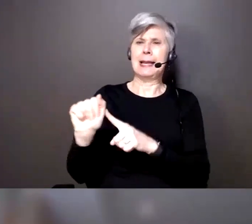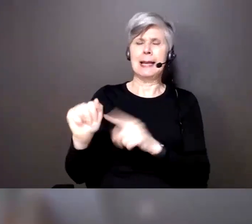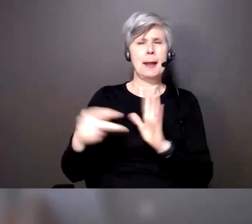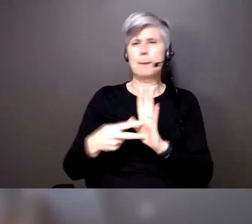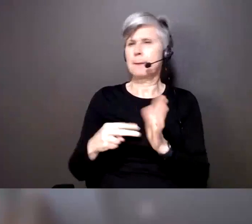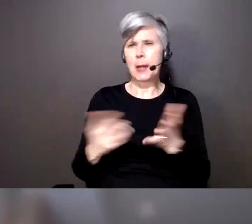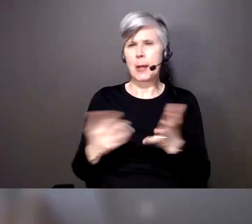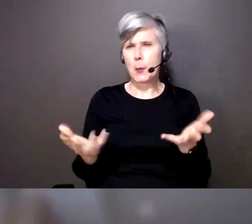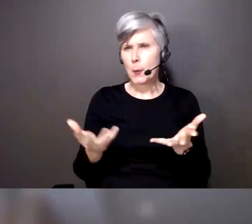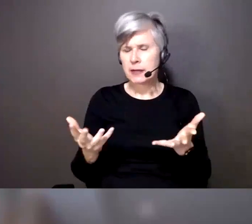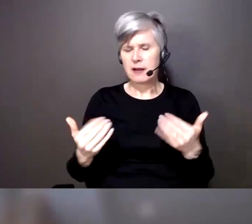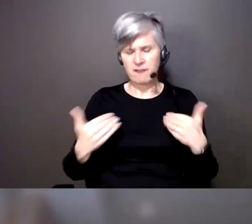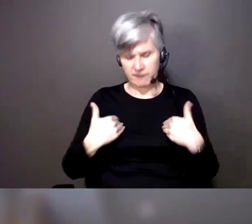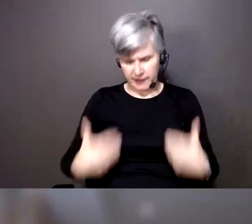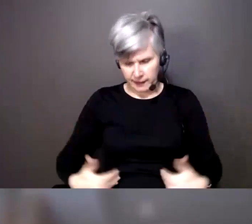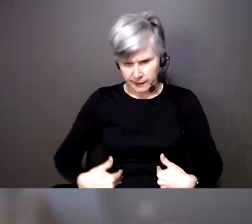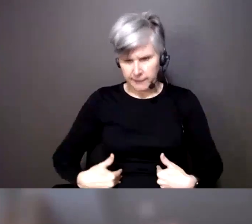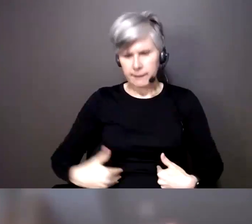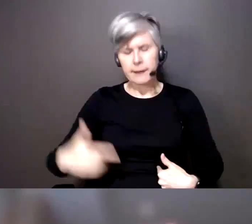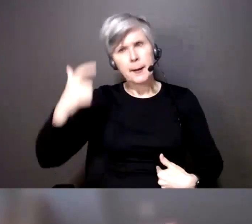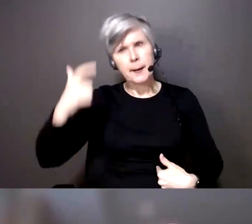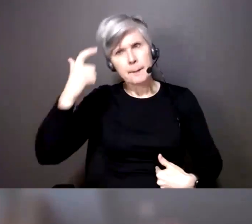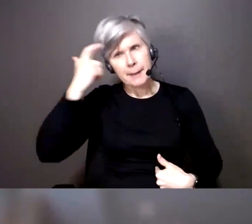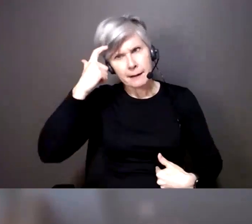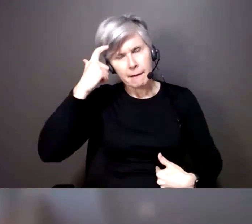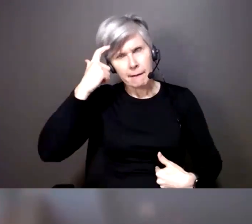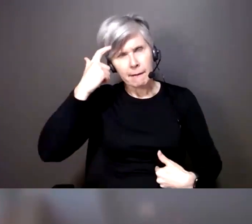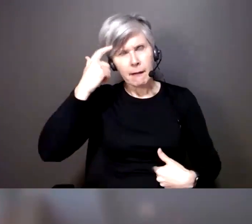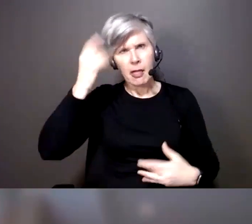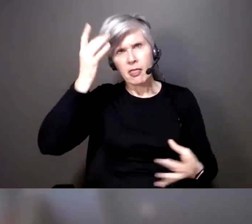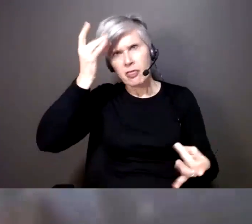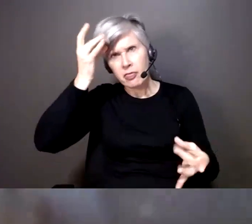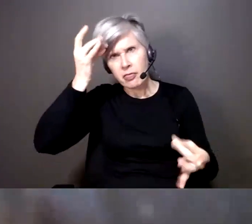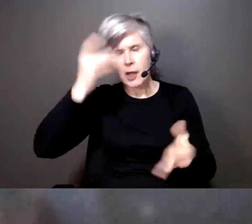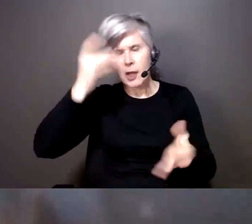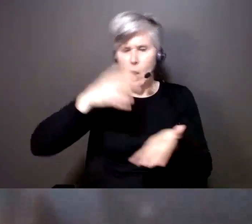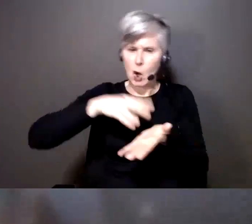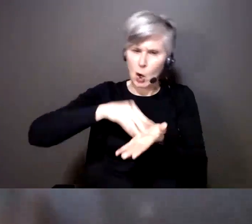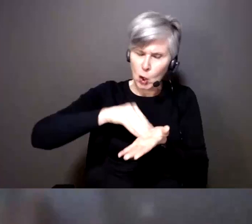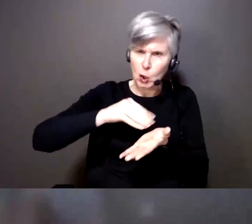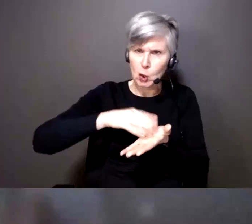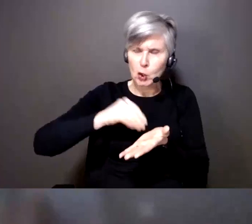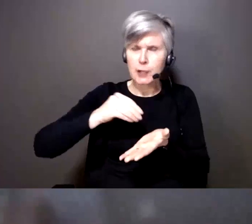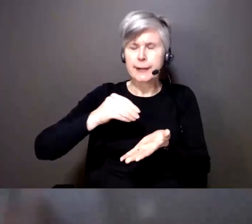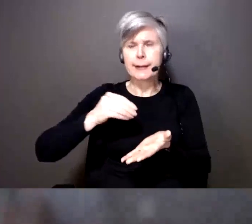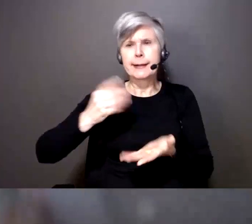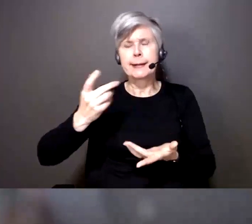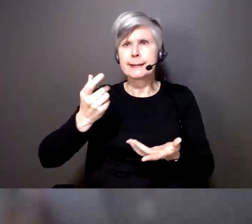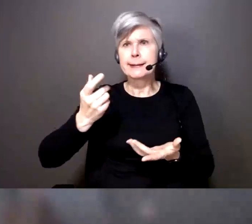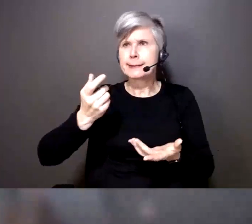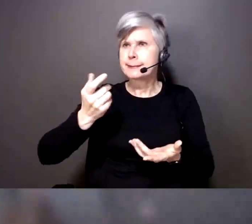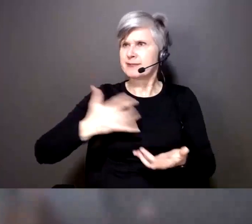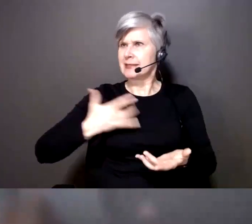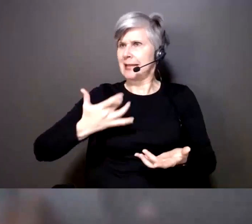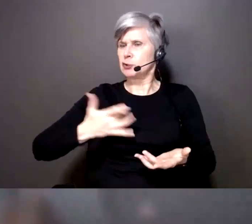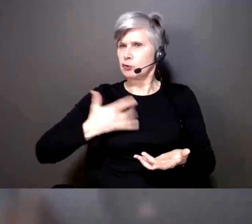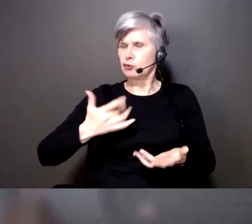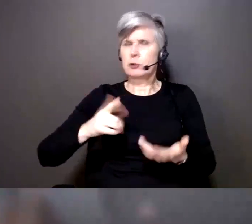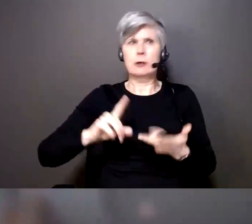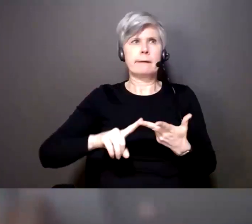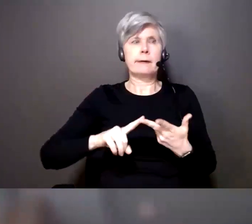mental, cognitive, learning, sensory, and also permanent,